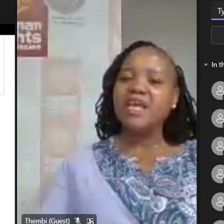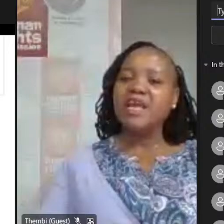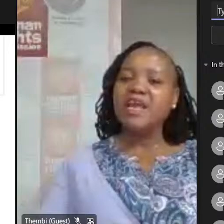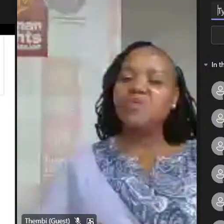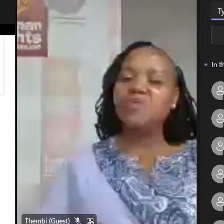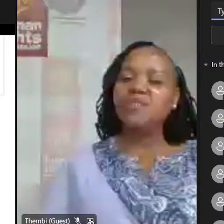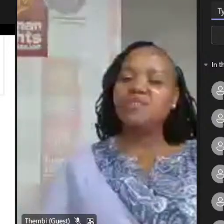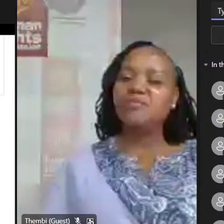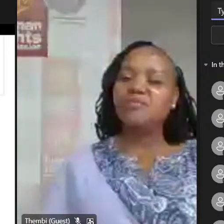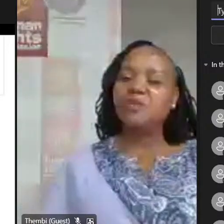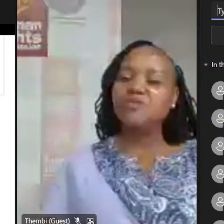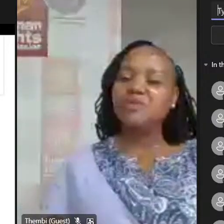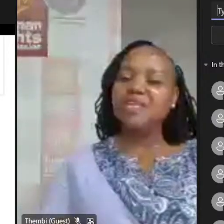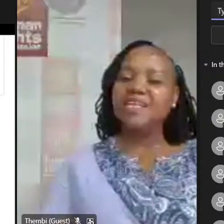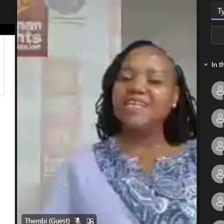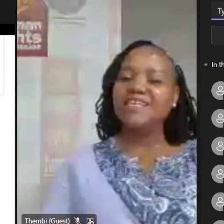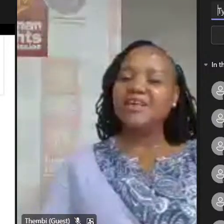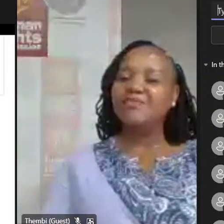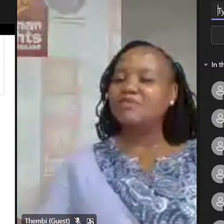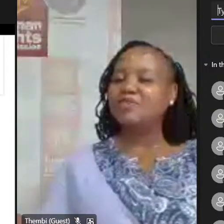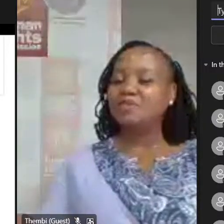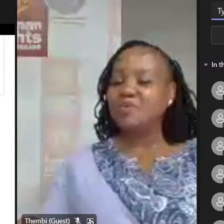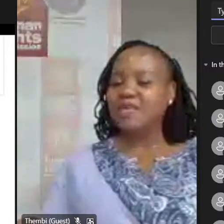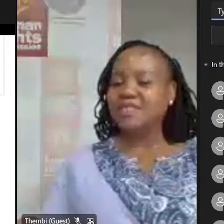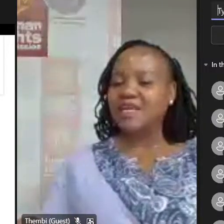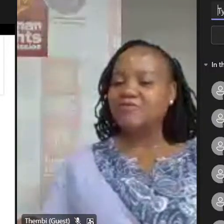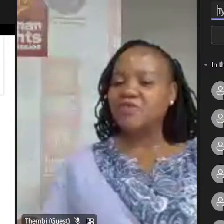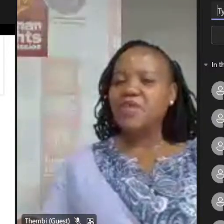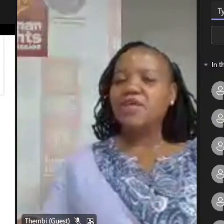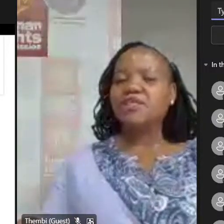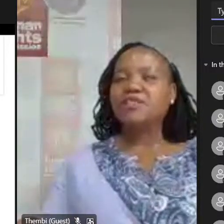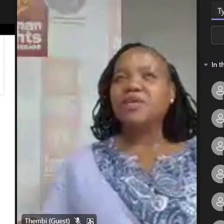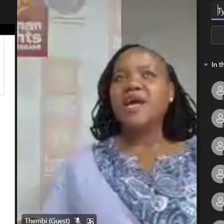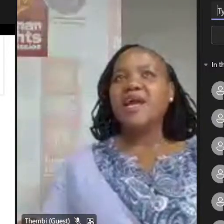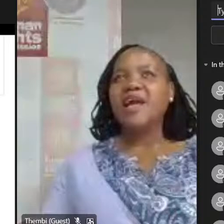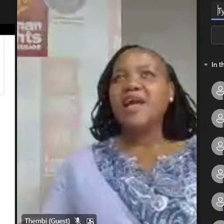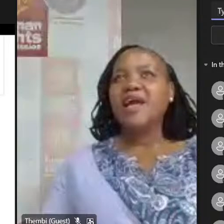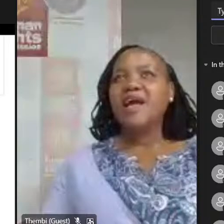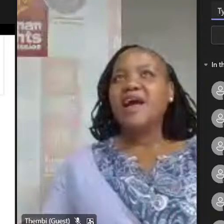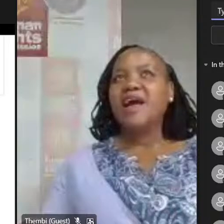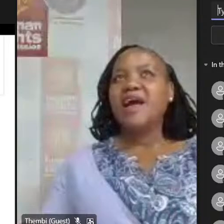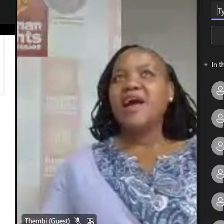prescriptions? And what does it mean to be clean in terms of the school itself? So,